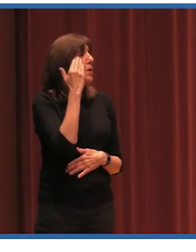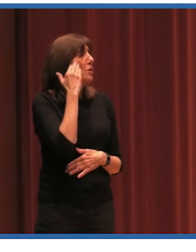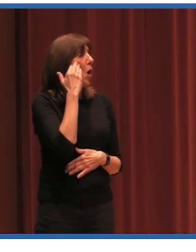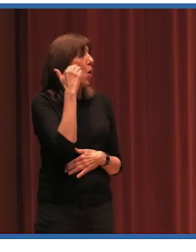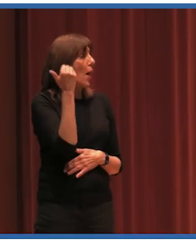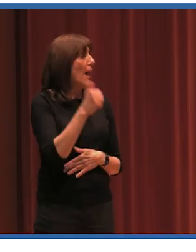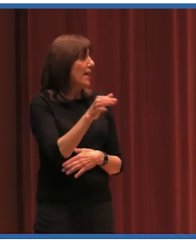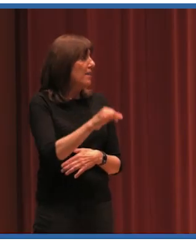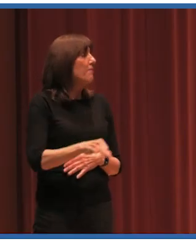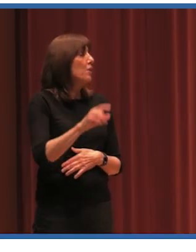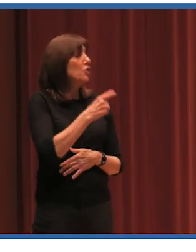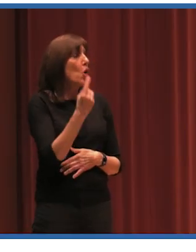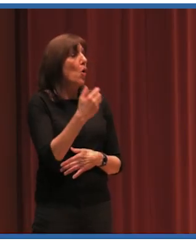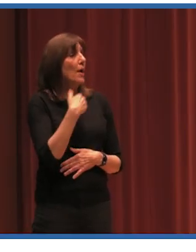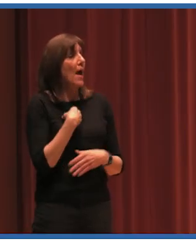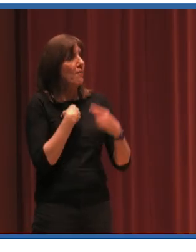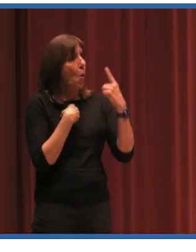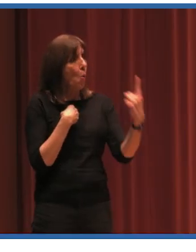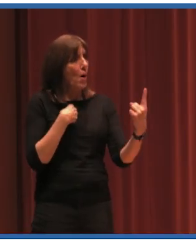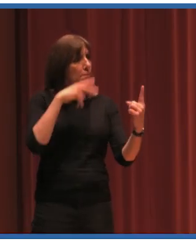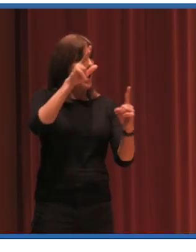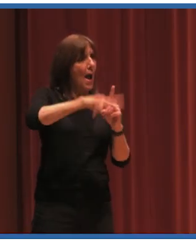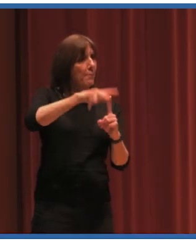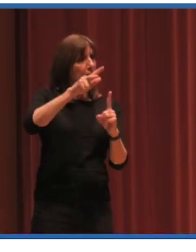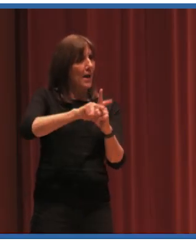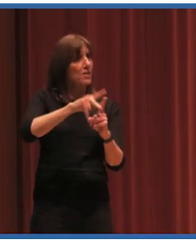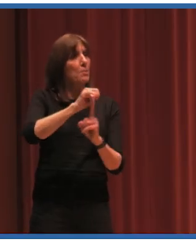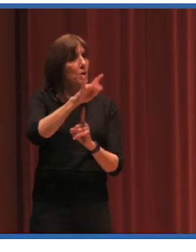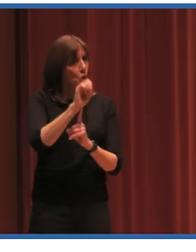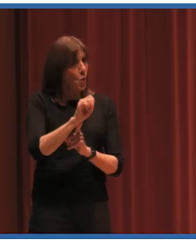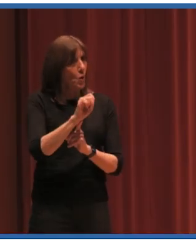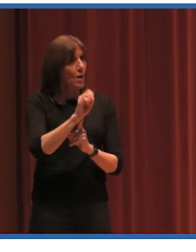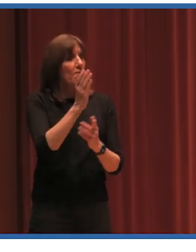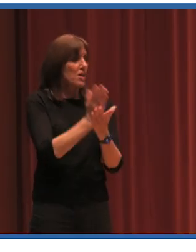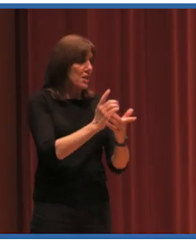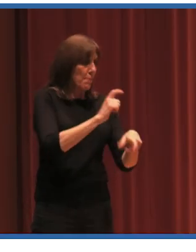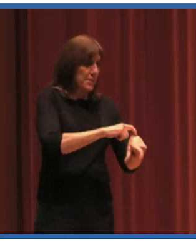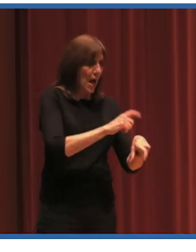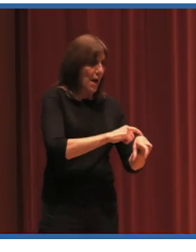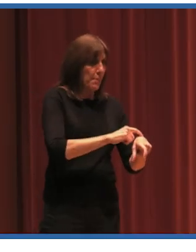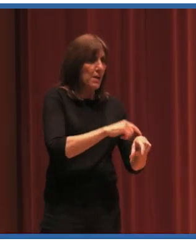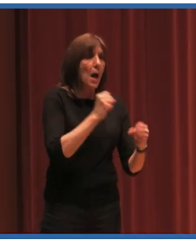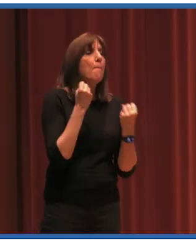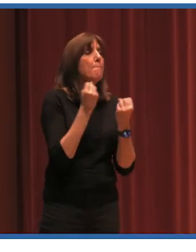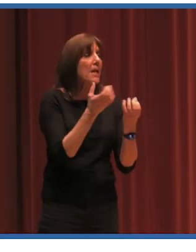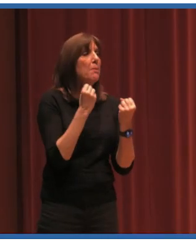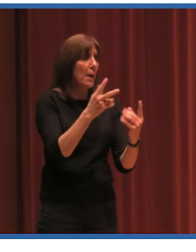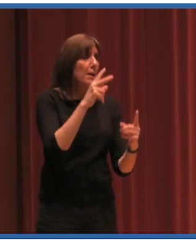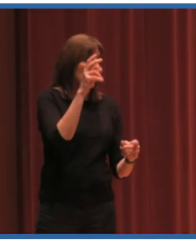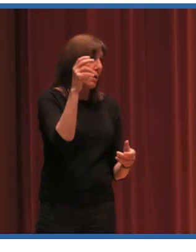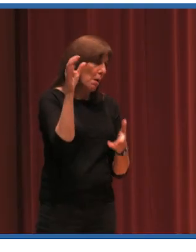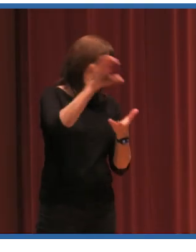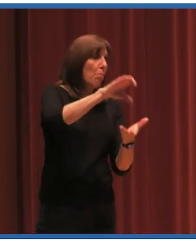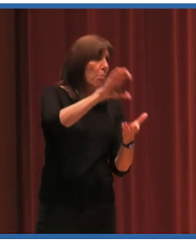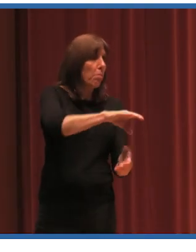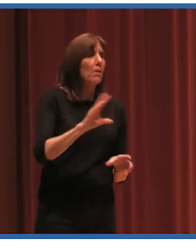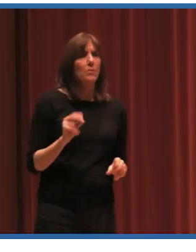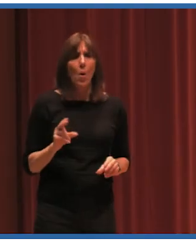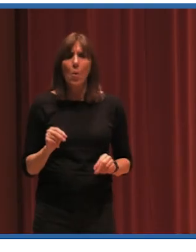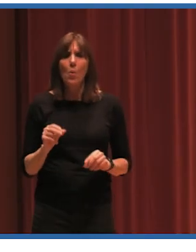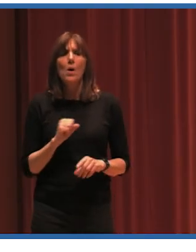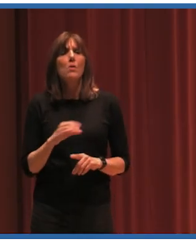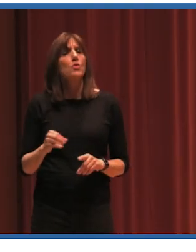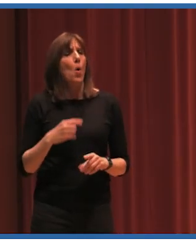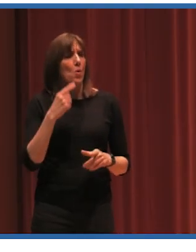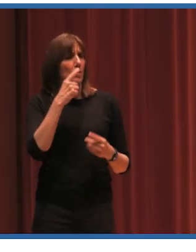given field should only get one application of manure for a certain time period rather than getting multiple ones. So that, to